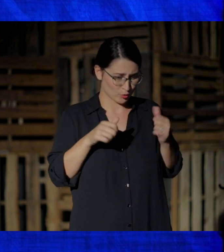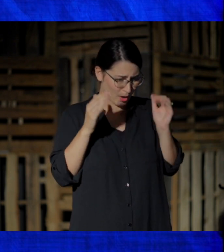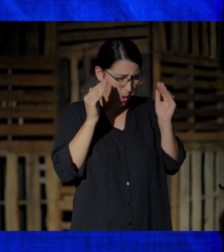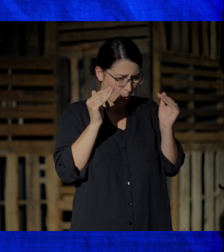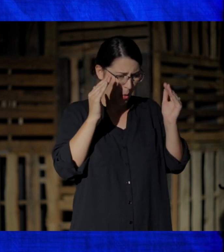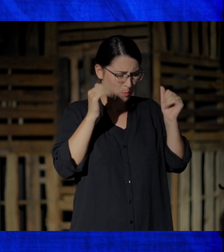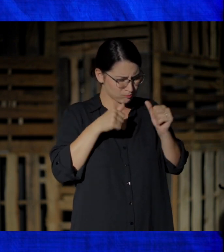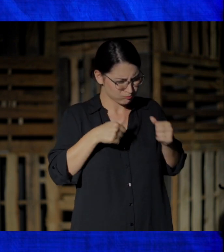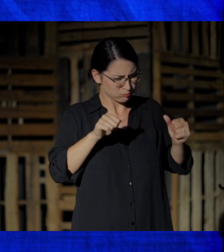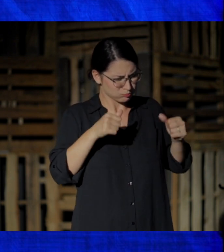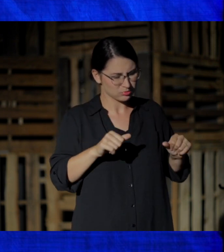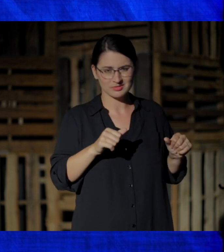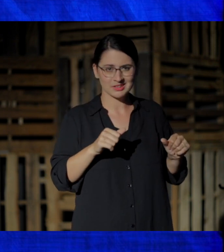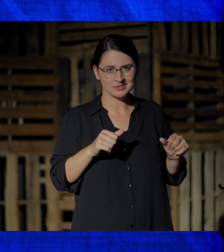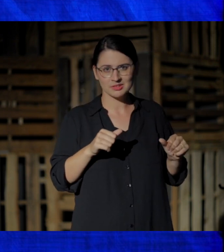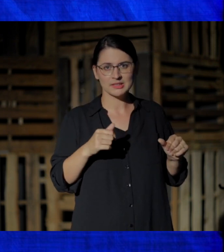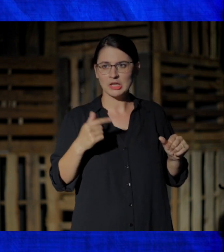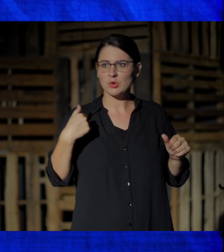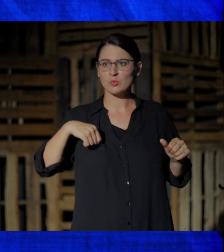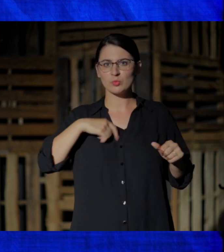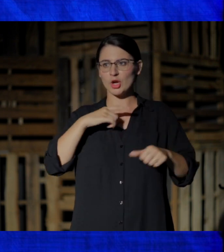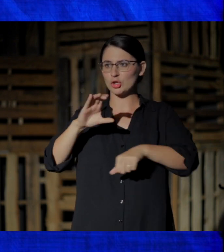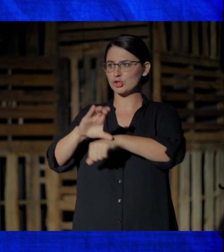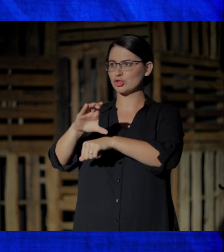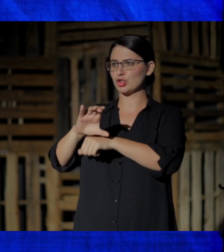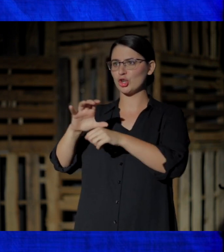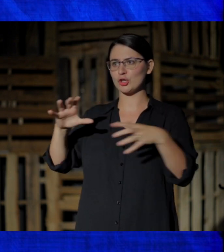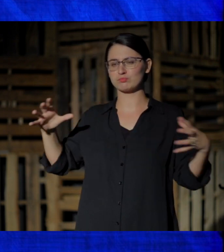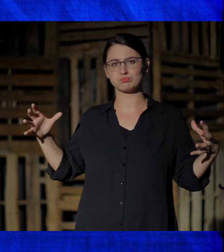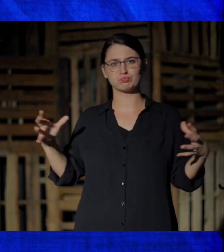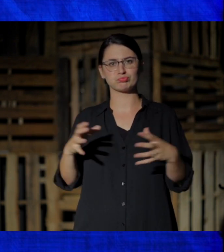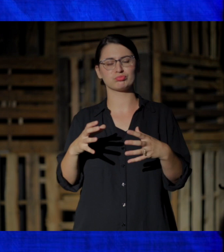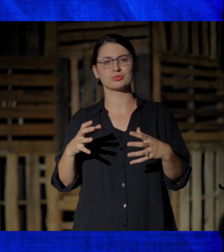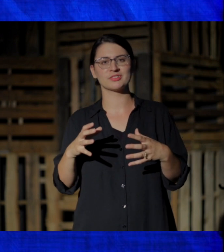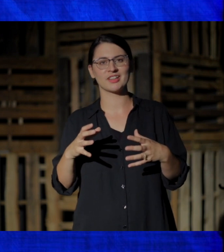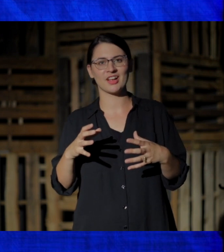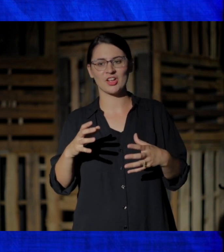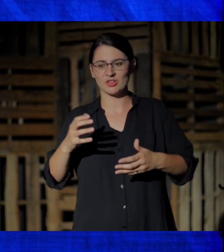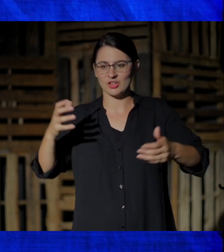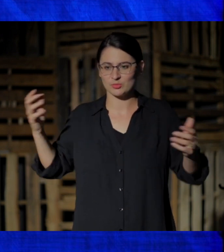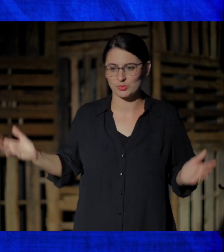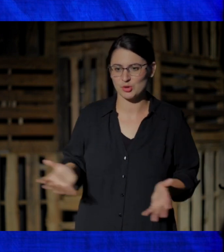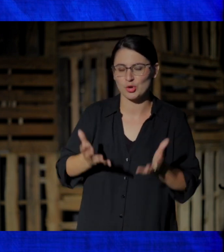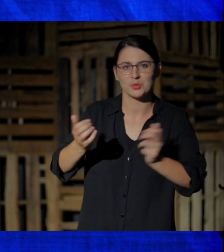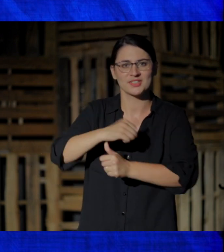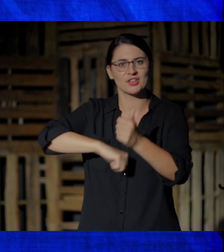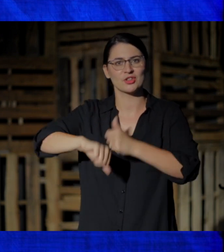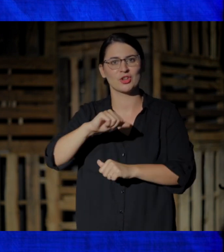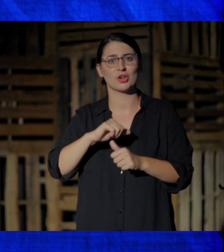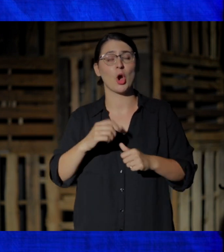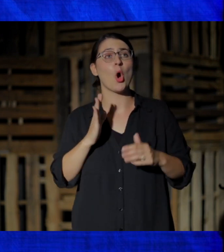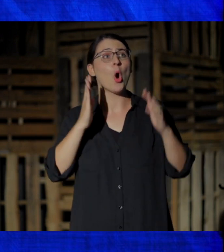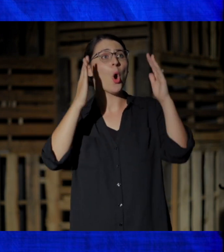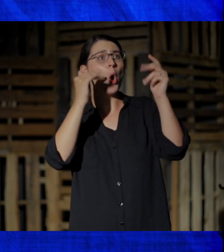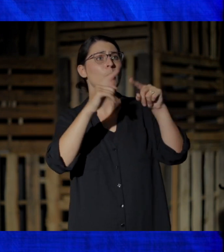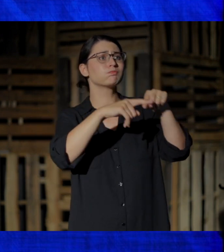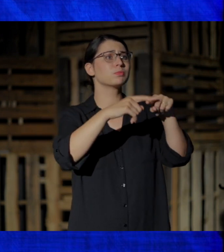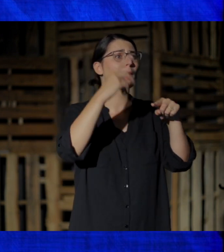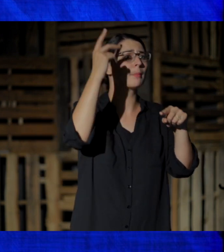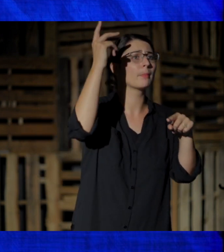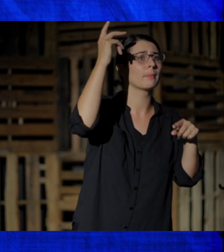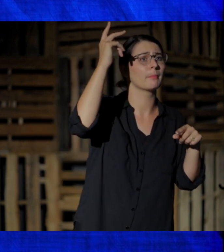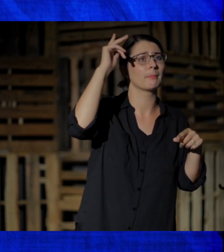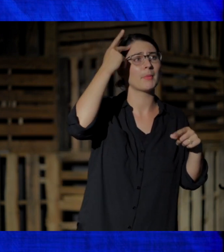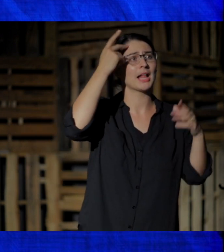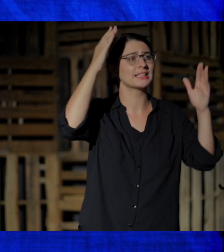of Christ is in us, but it's not just an us based on a politician or a pastor or a denomination or a tradition, because